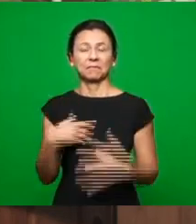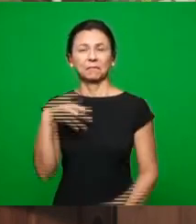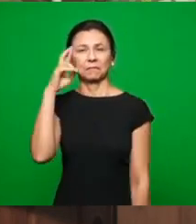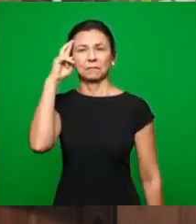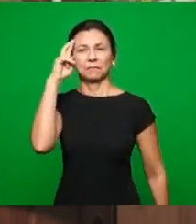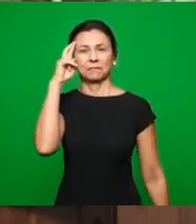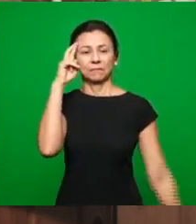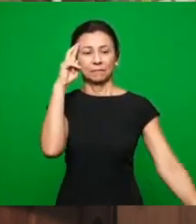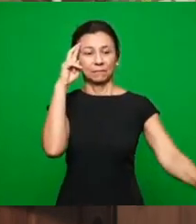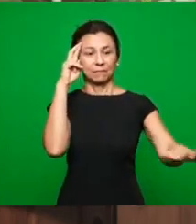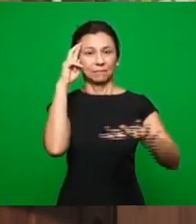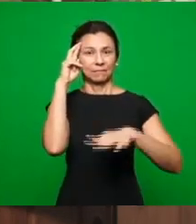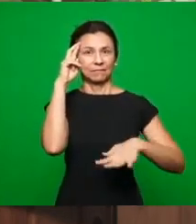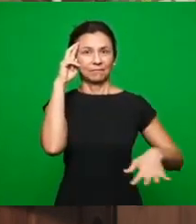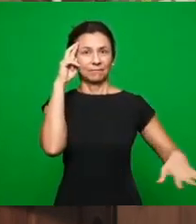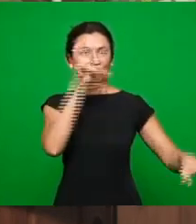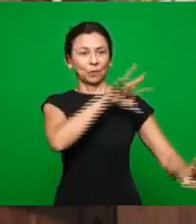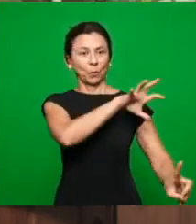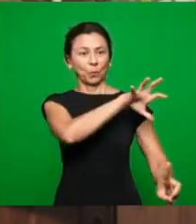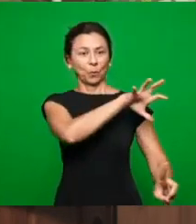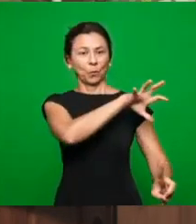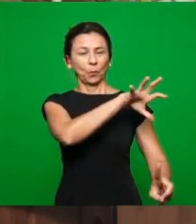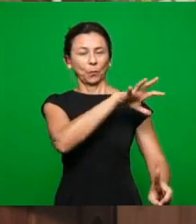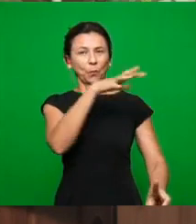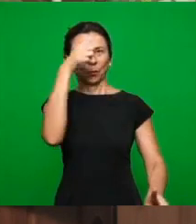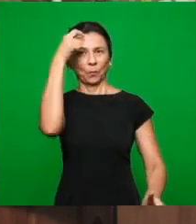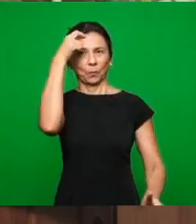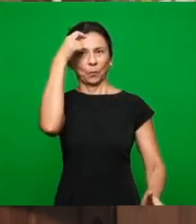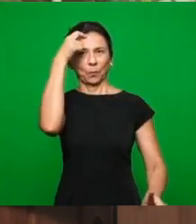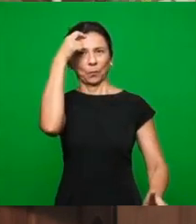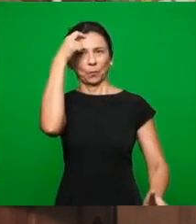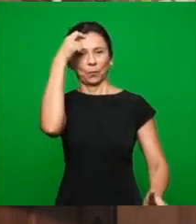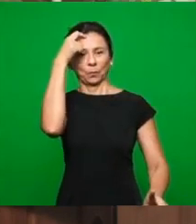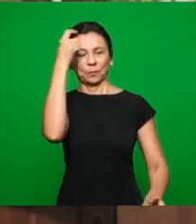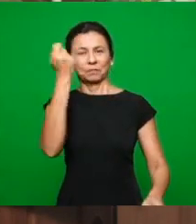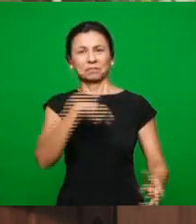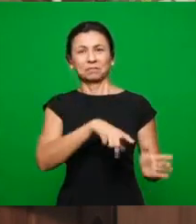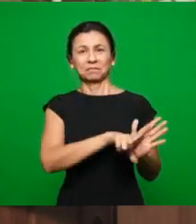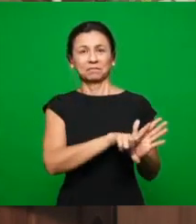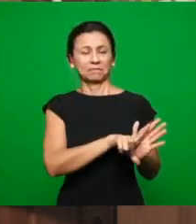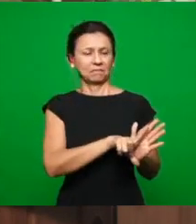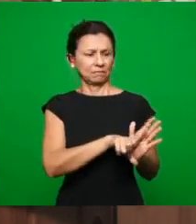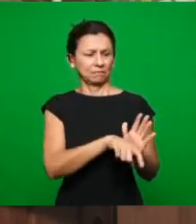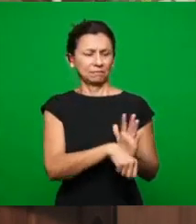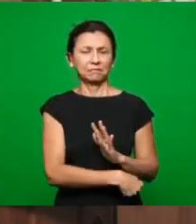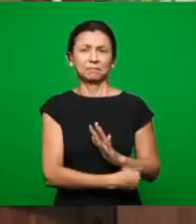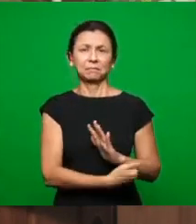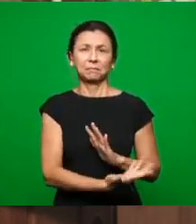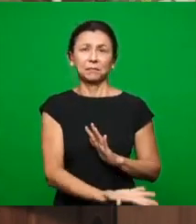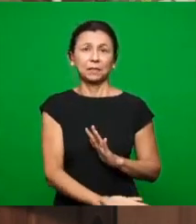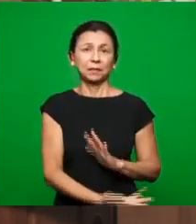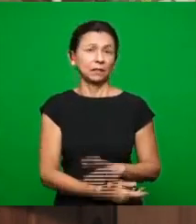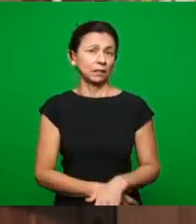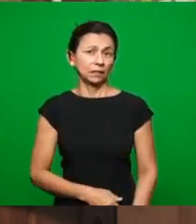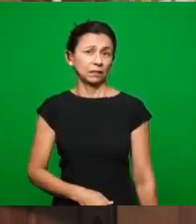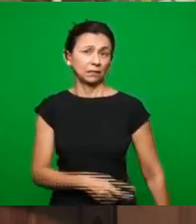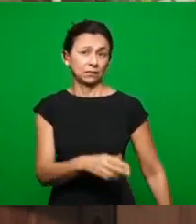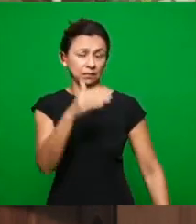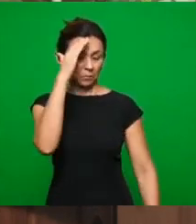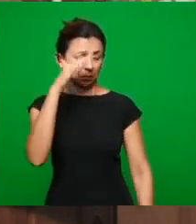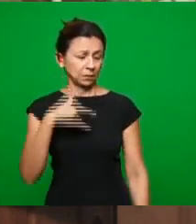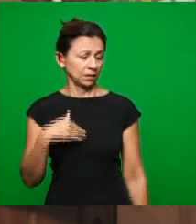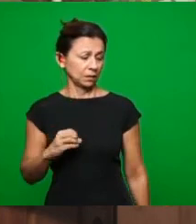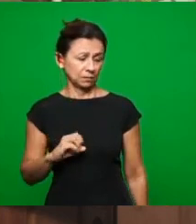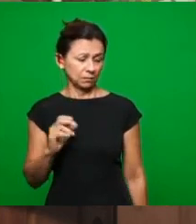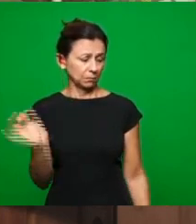So the church seemed to be the owner of the minds. There was no even need for law. So